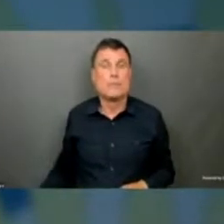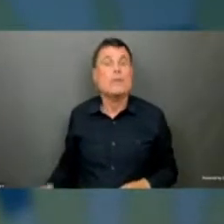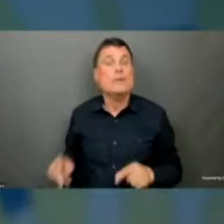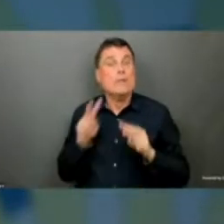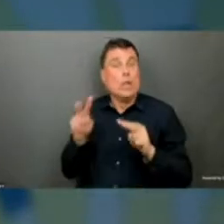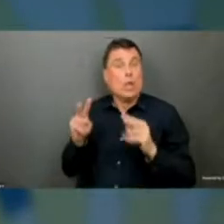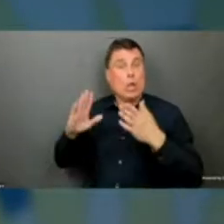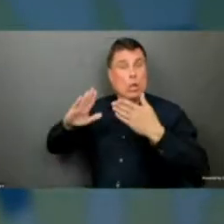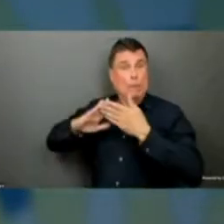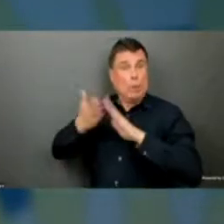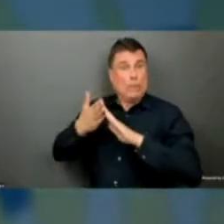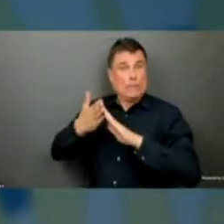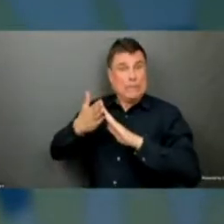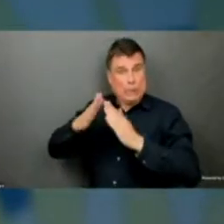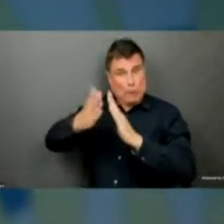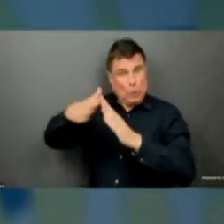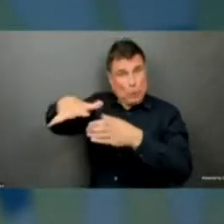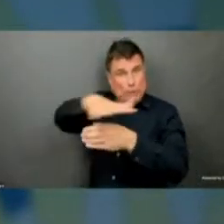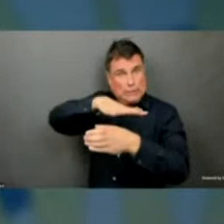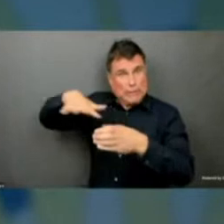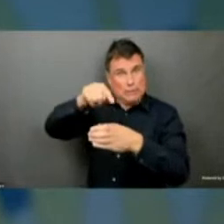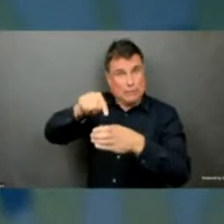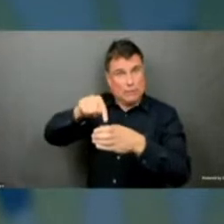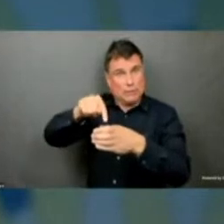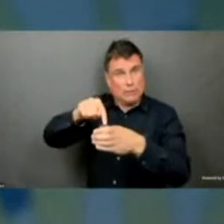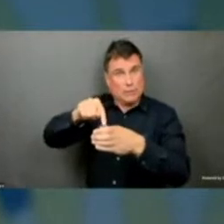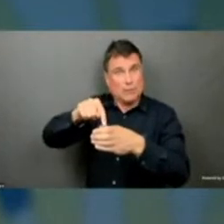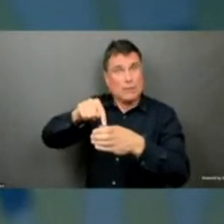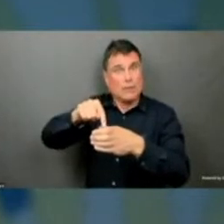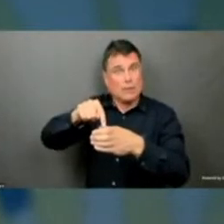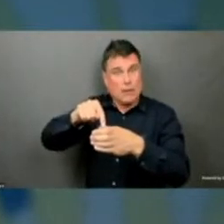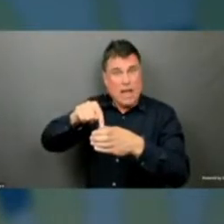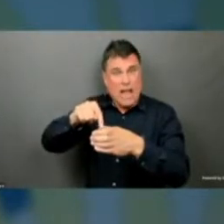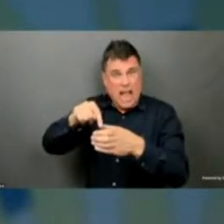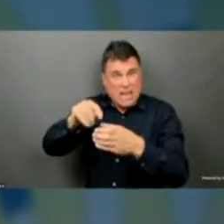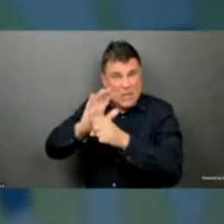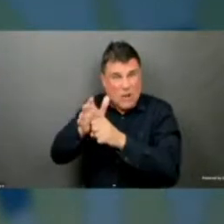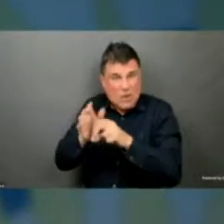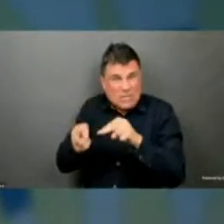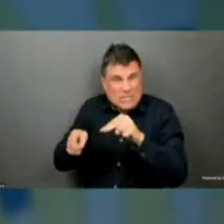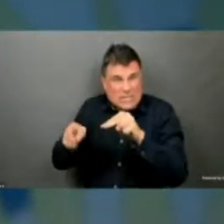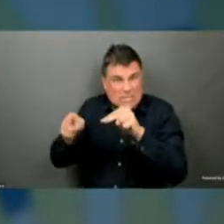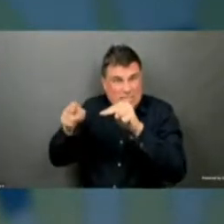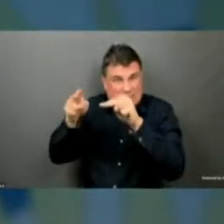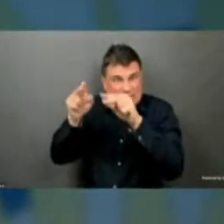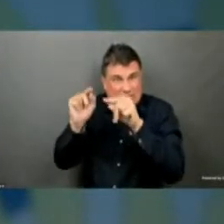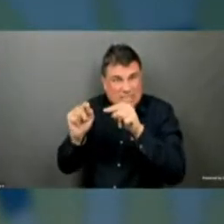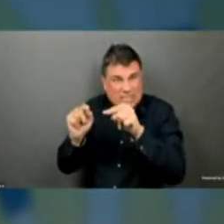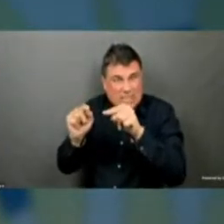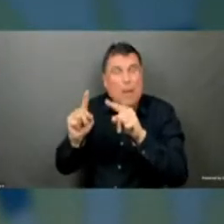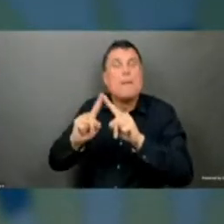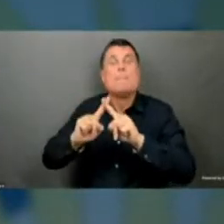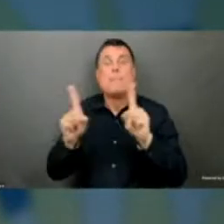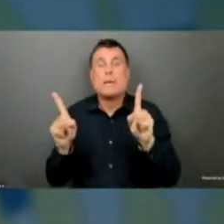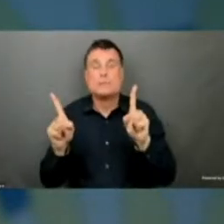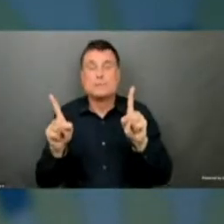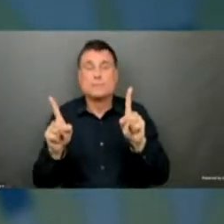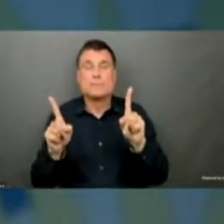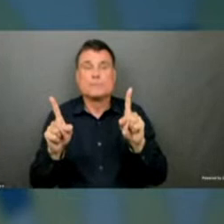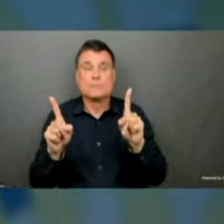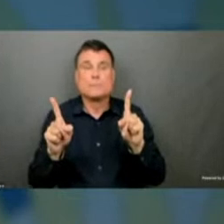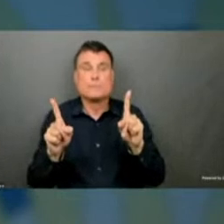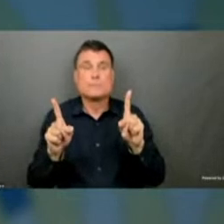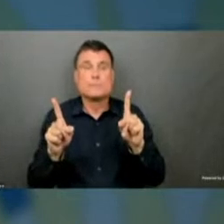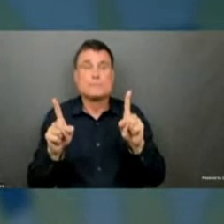May, outside of Prince Rupert, we saw a sustained and low level in Prince